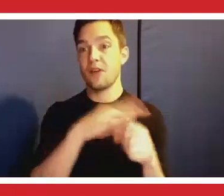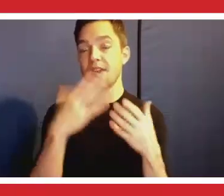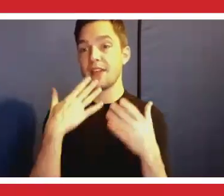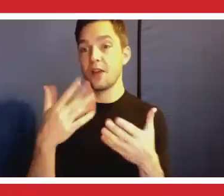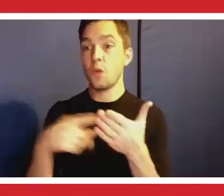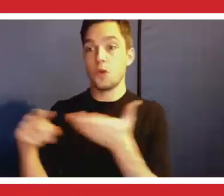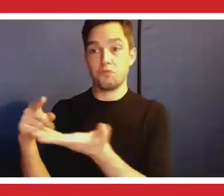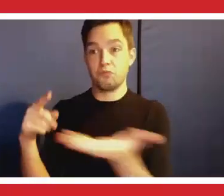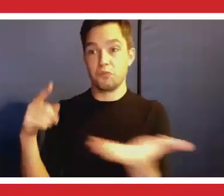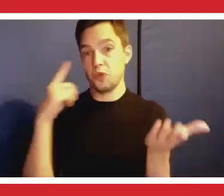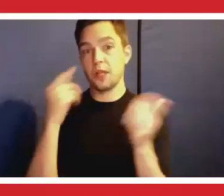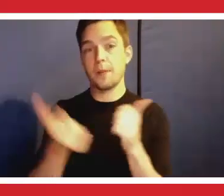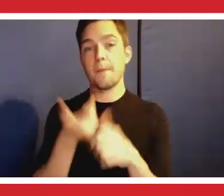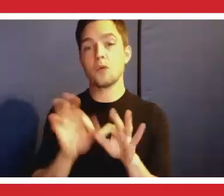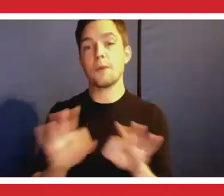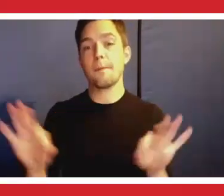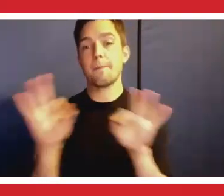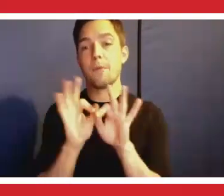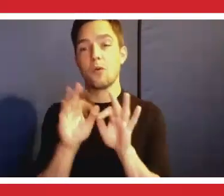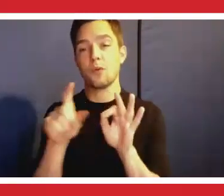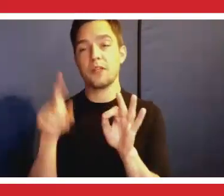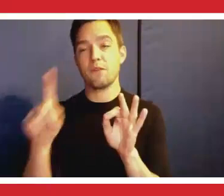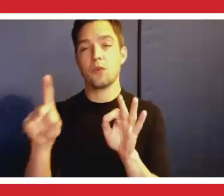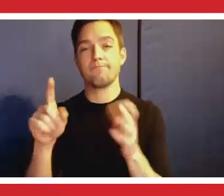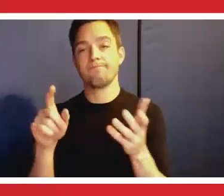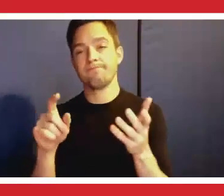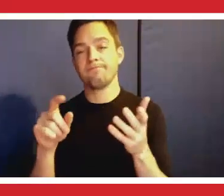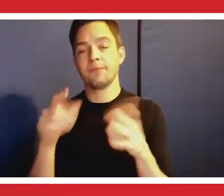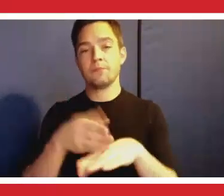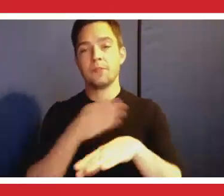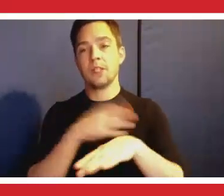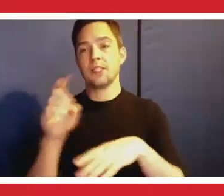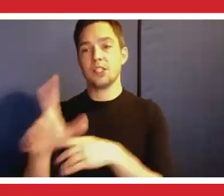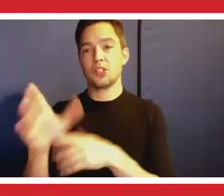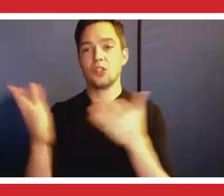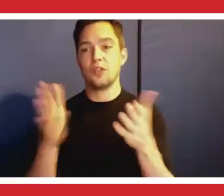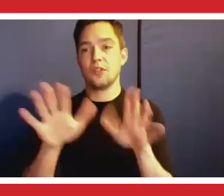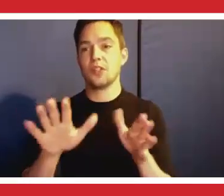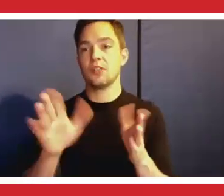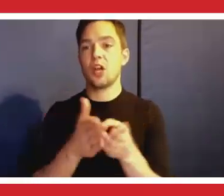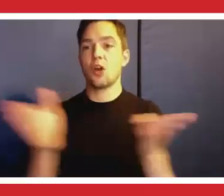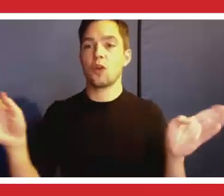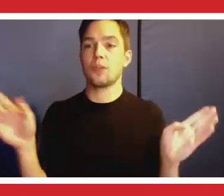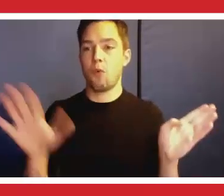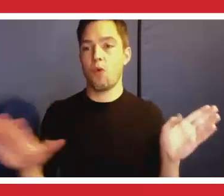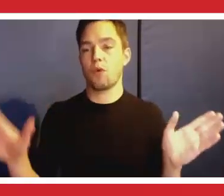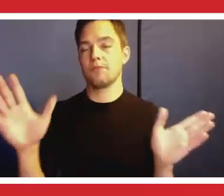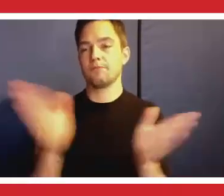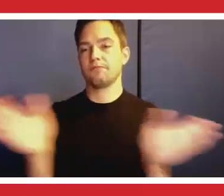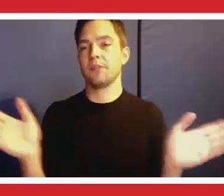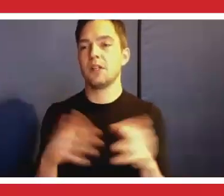think is the most important thing we need for improving digital services across the board? Let's drum roll on